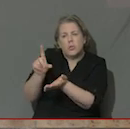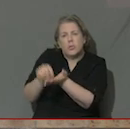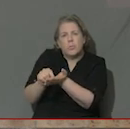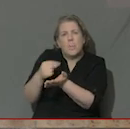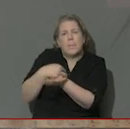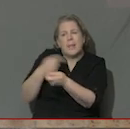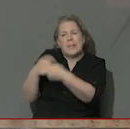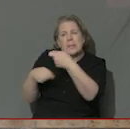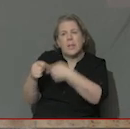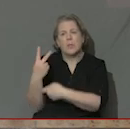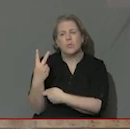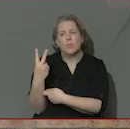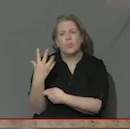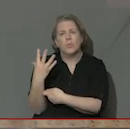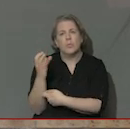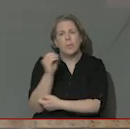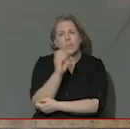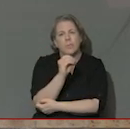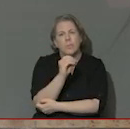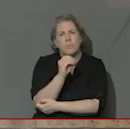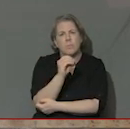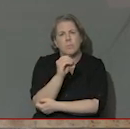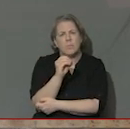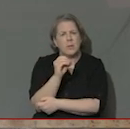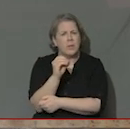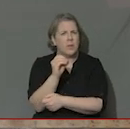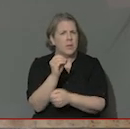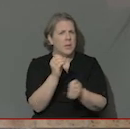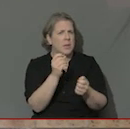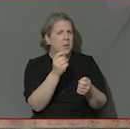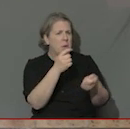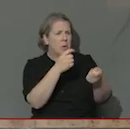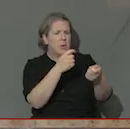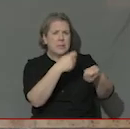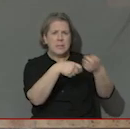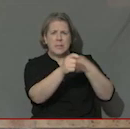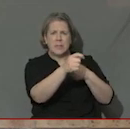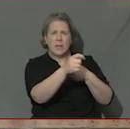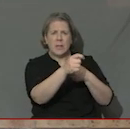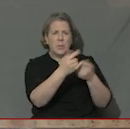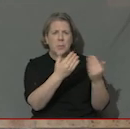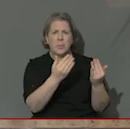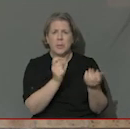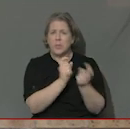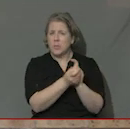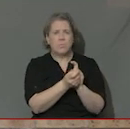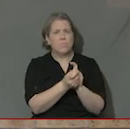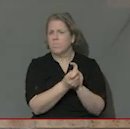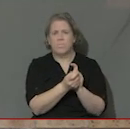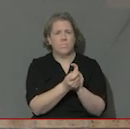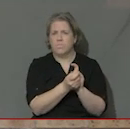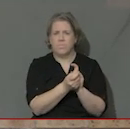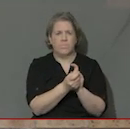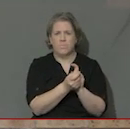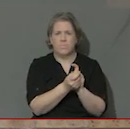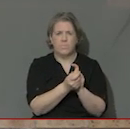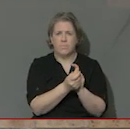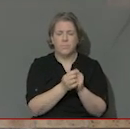2,500, does it change the cost of sales? No. So if they give